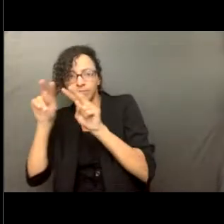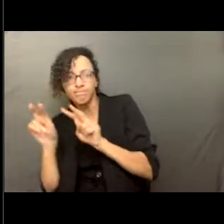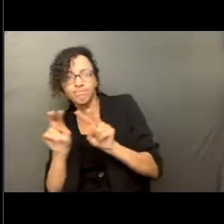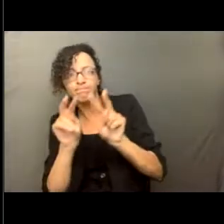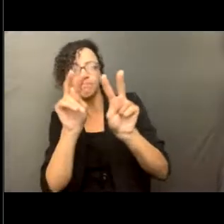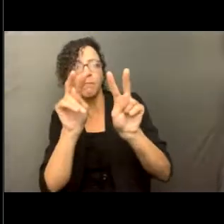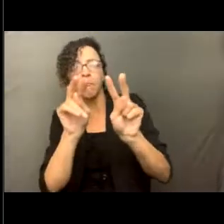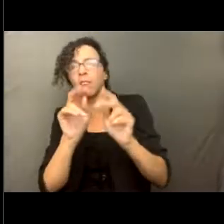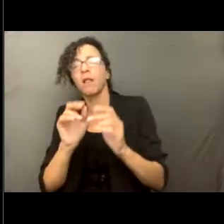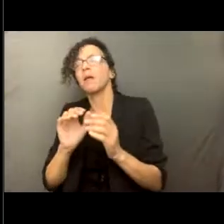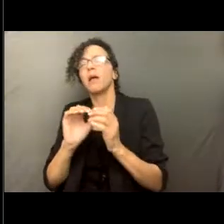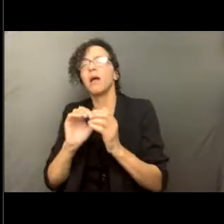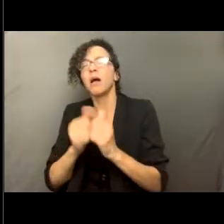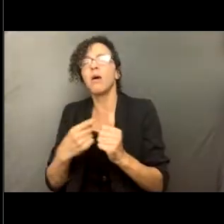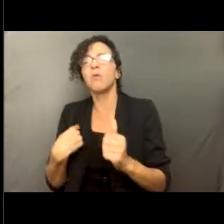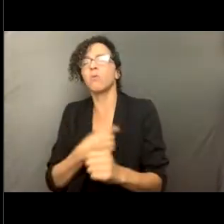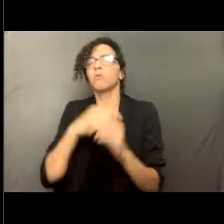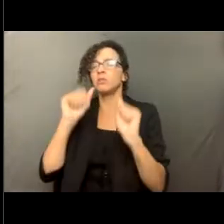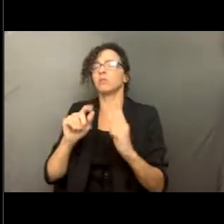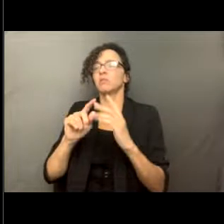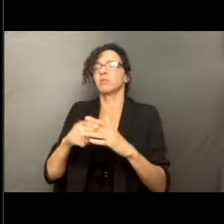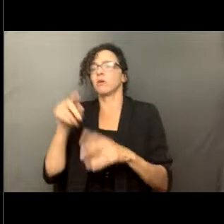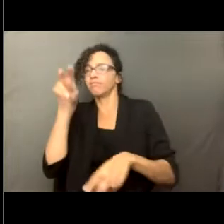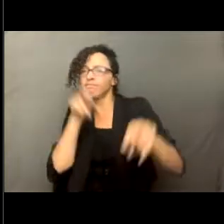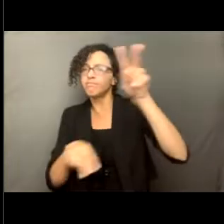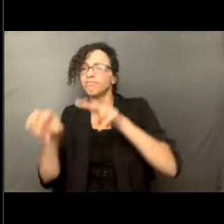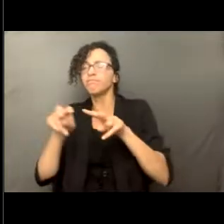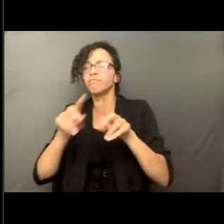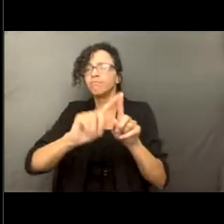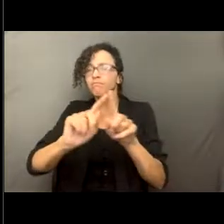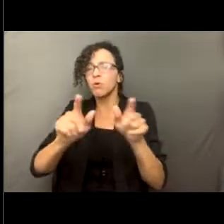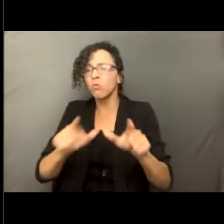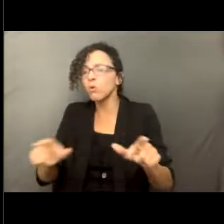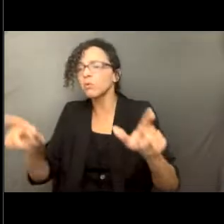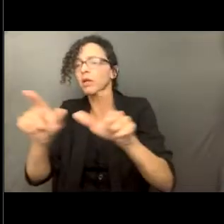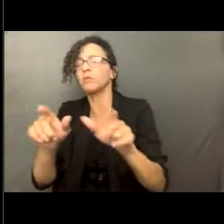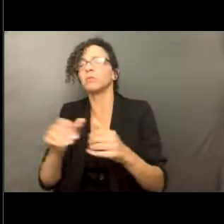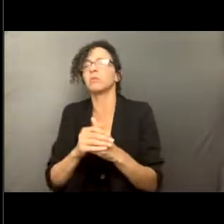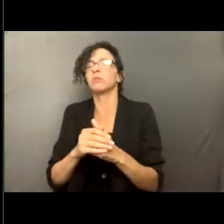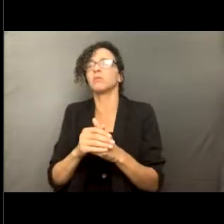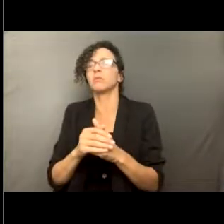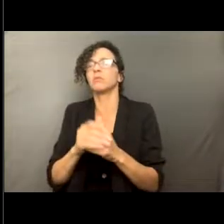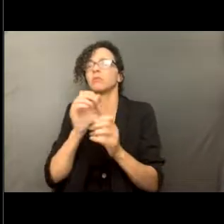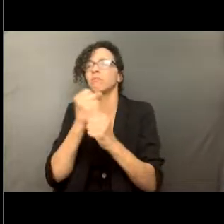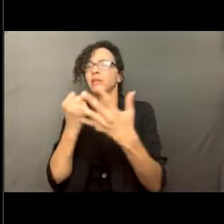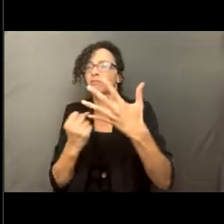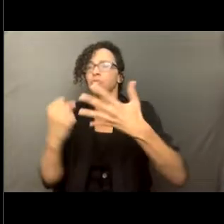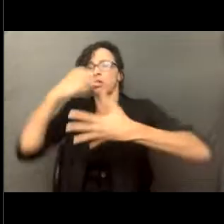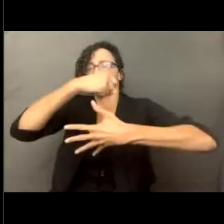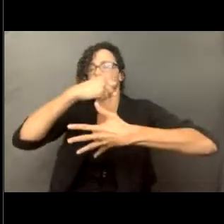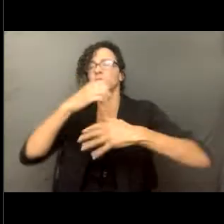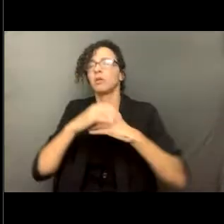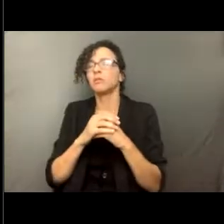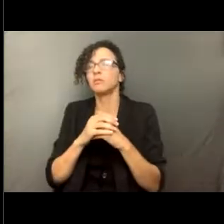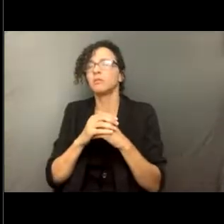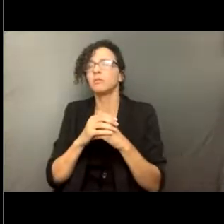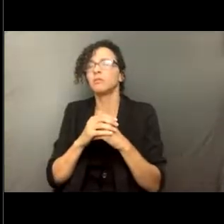at co-location and trying to prioritize so that we can work smarter